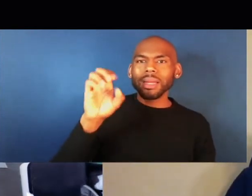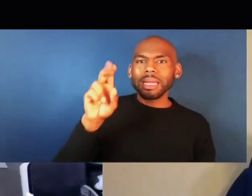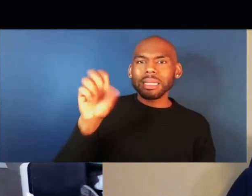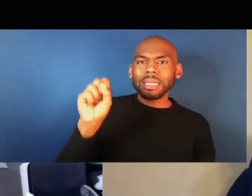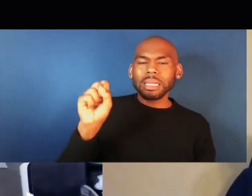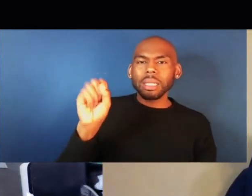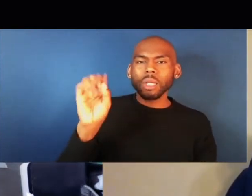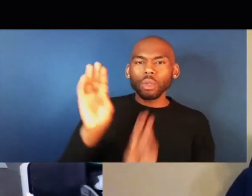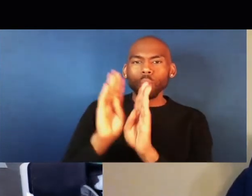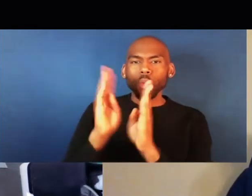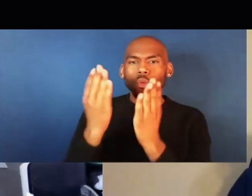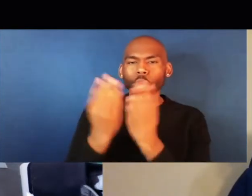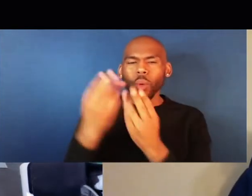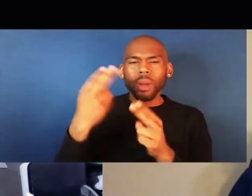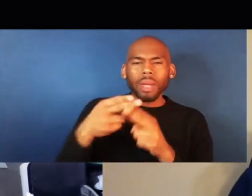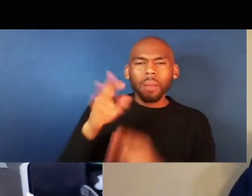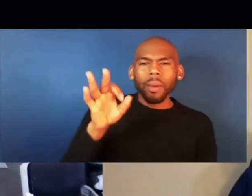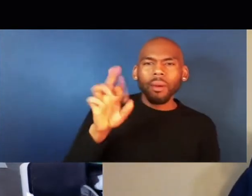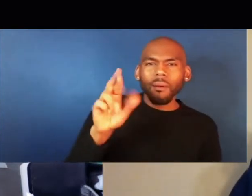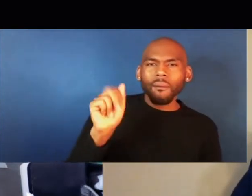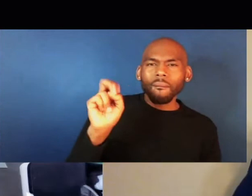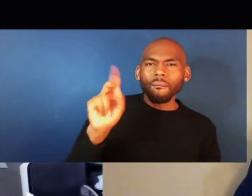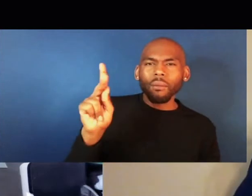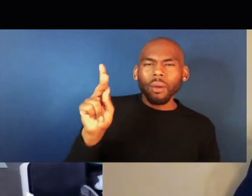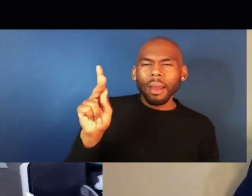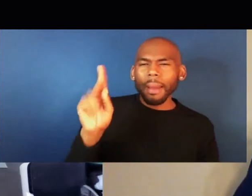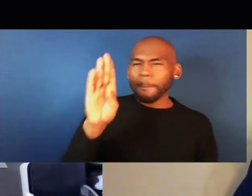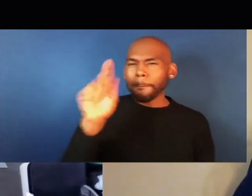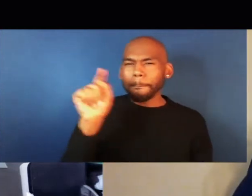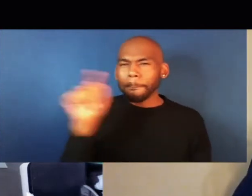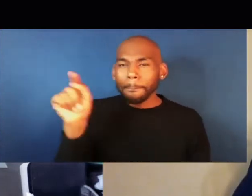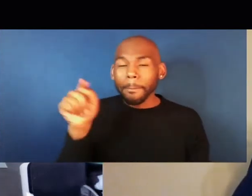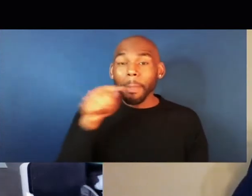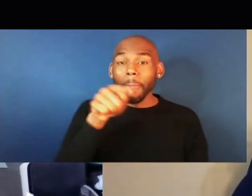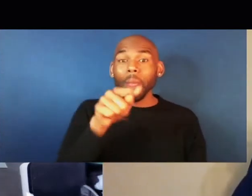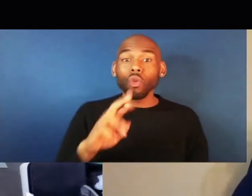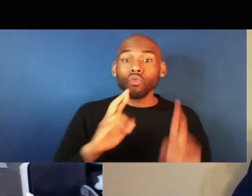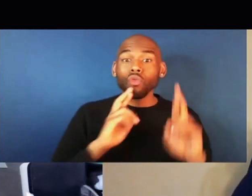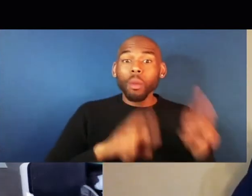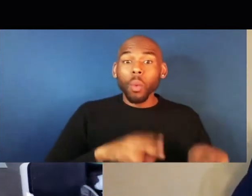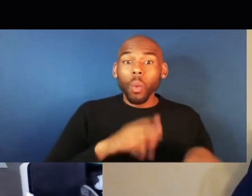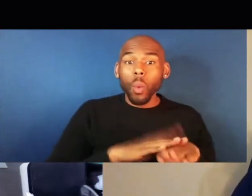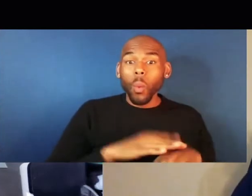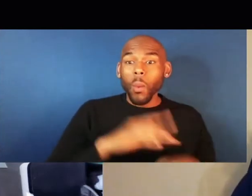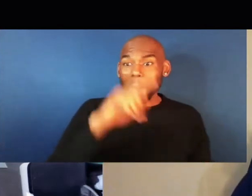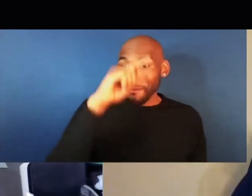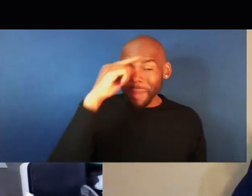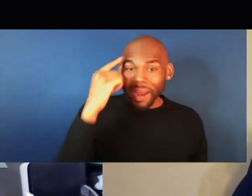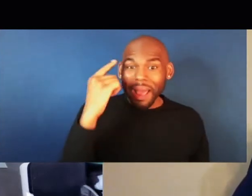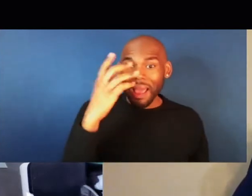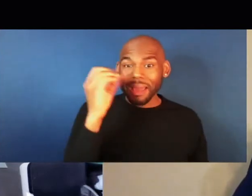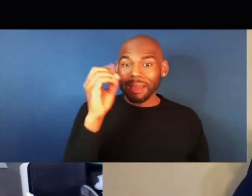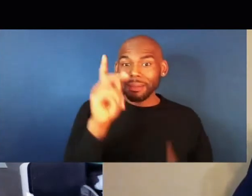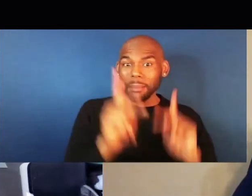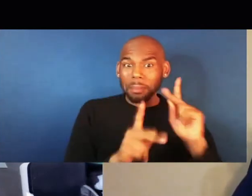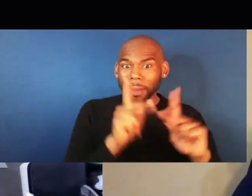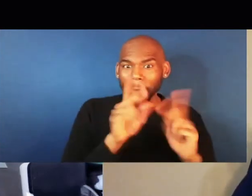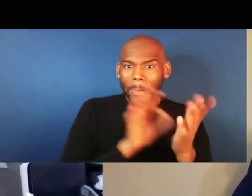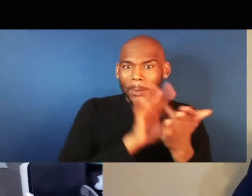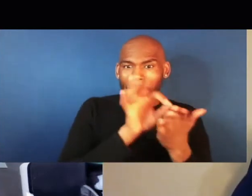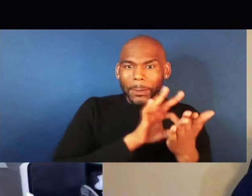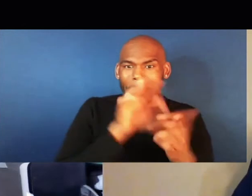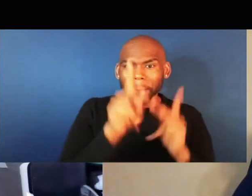Frank Bowe did a special report on Black and Hispanic with people